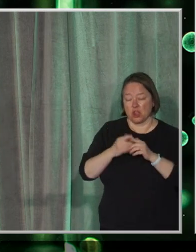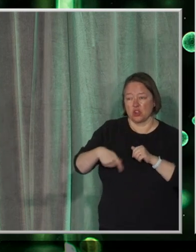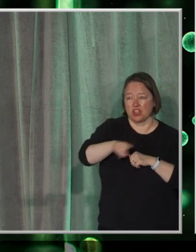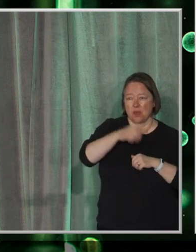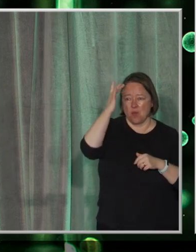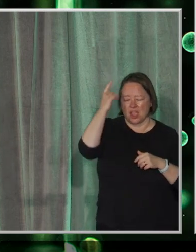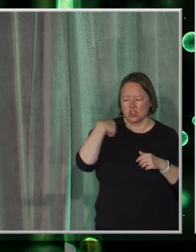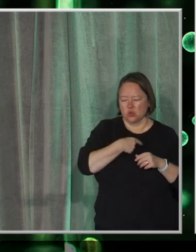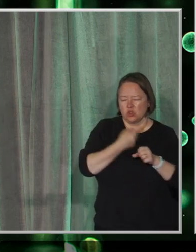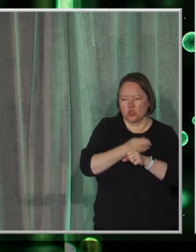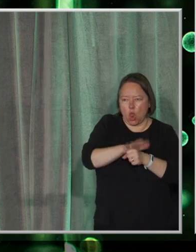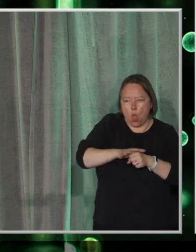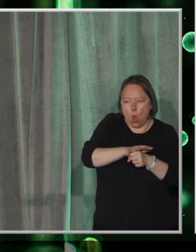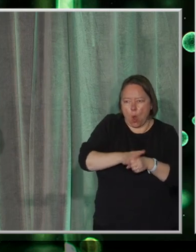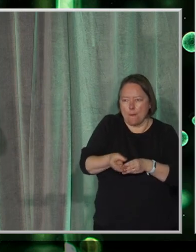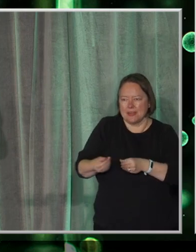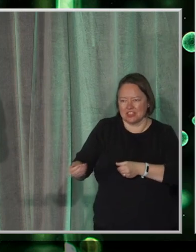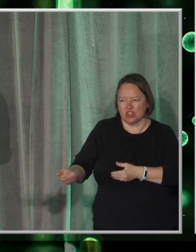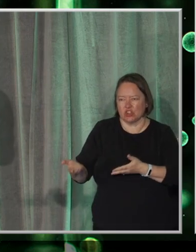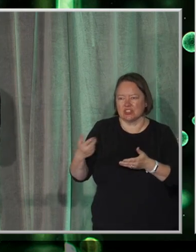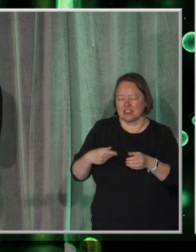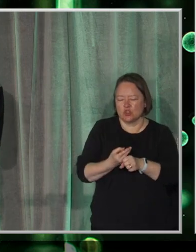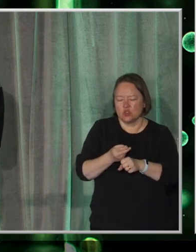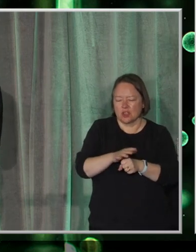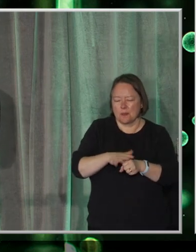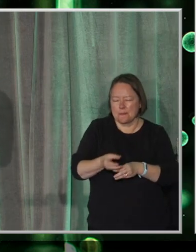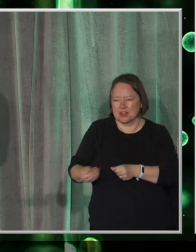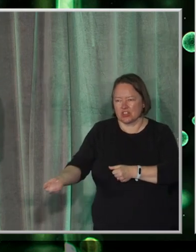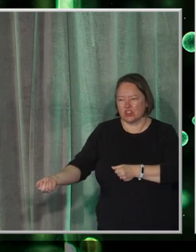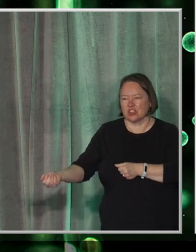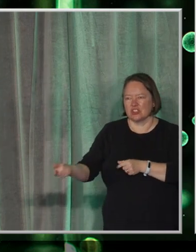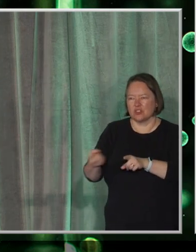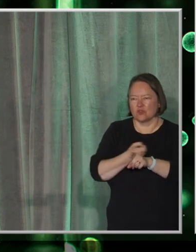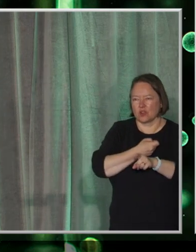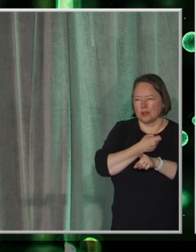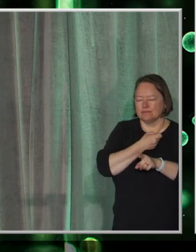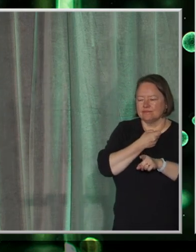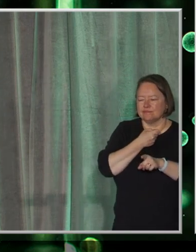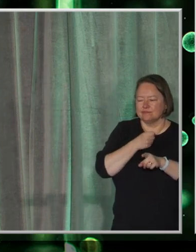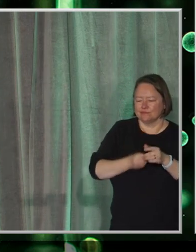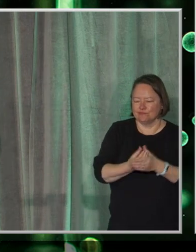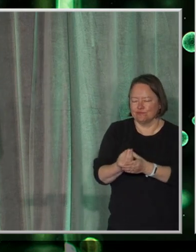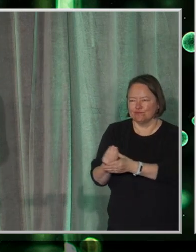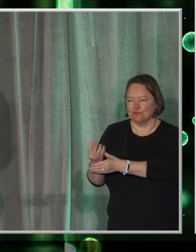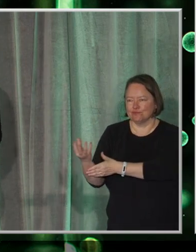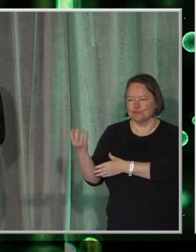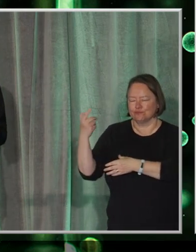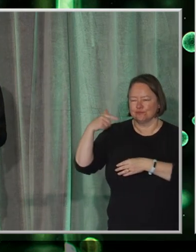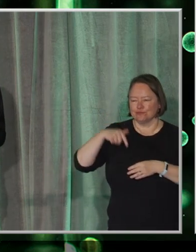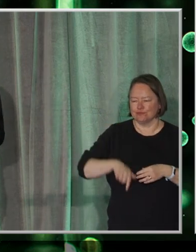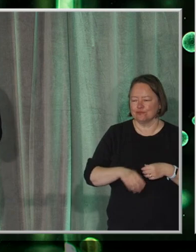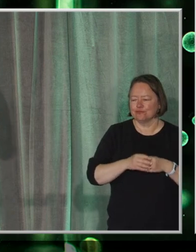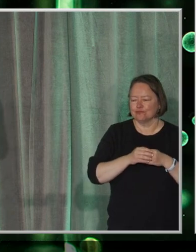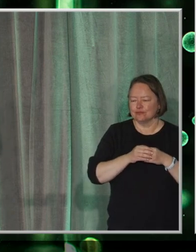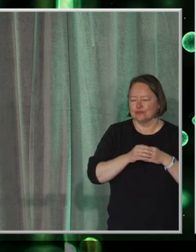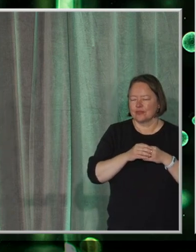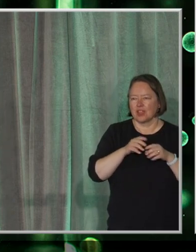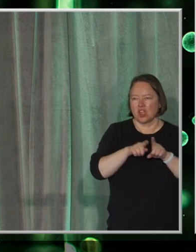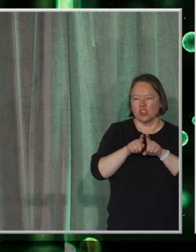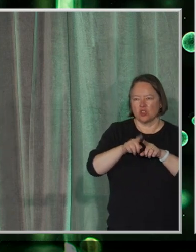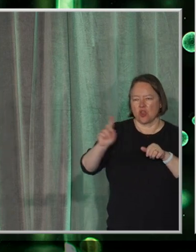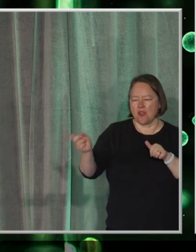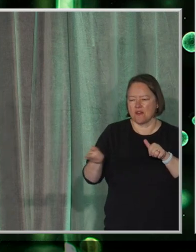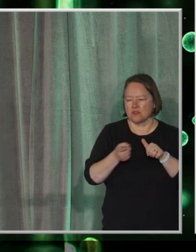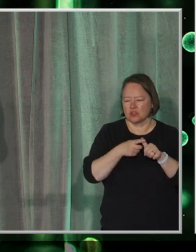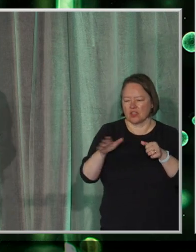use locally sourced materials, and they use the materials that majorly come from the outside, because the local production is very low, as we saw. And of course, we use